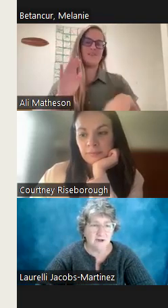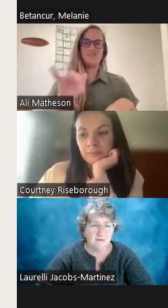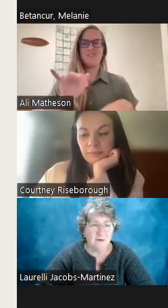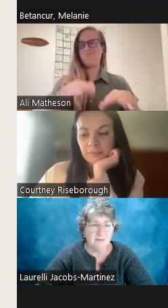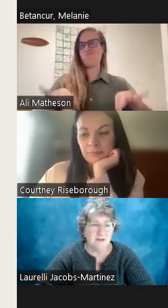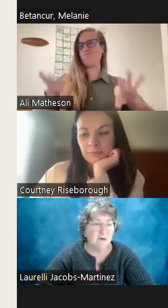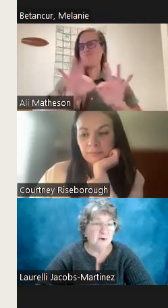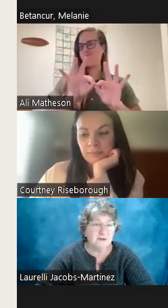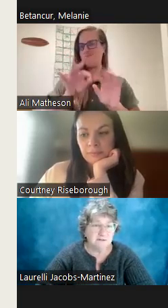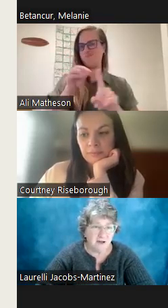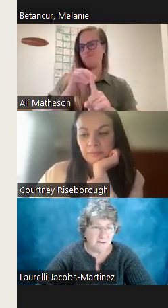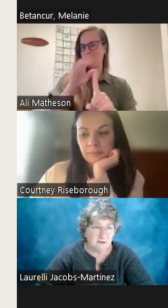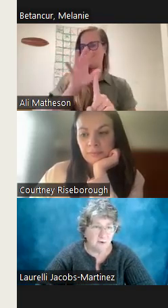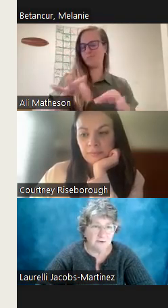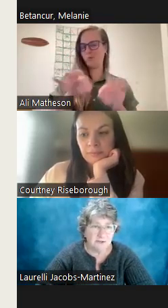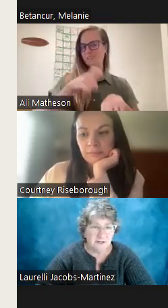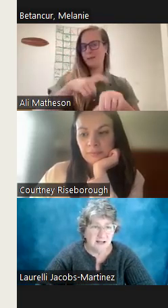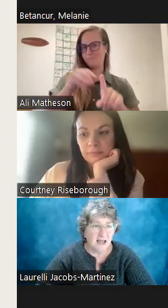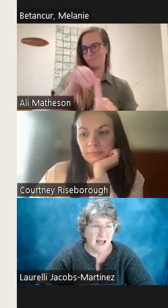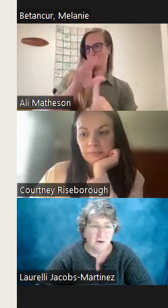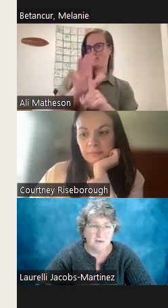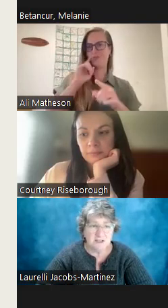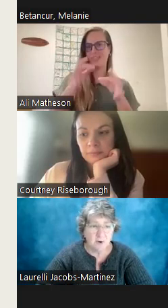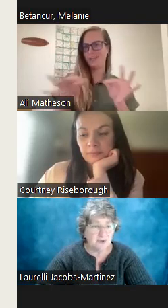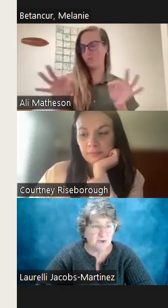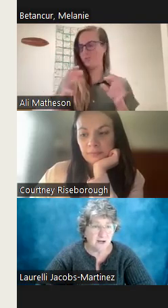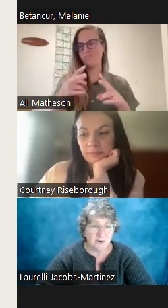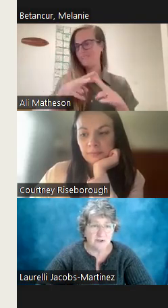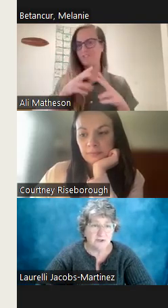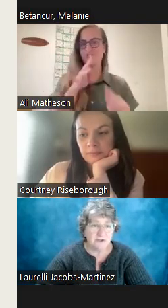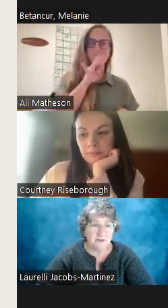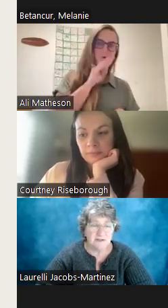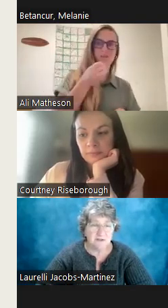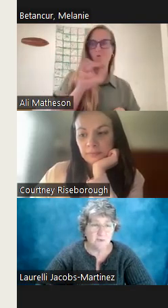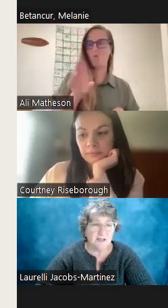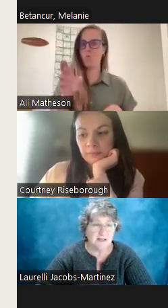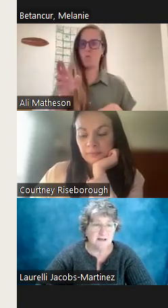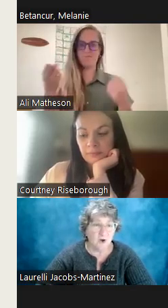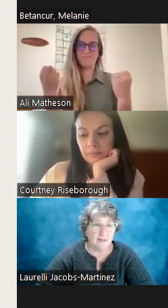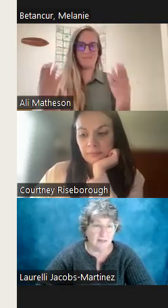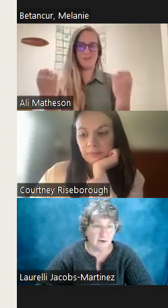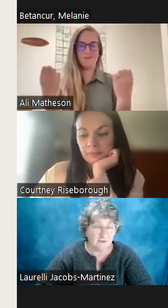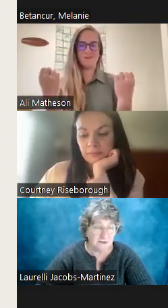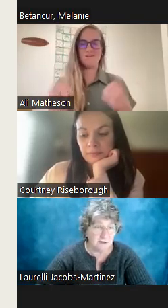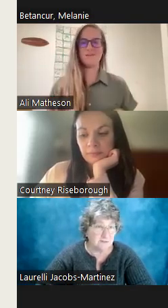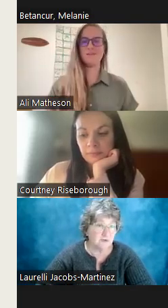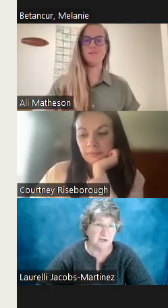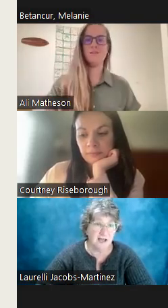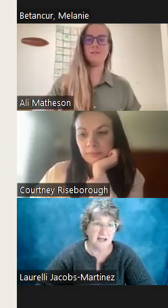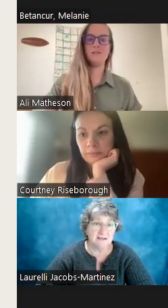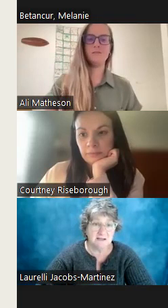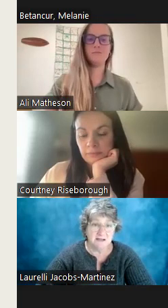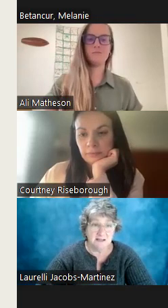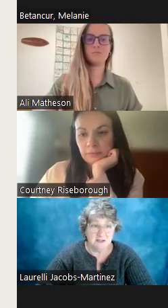life from birth to 5 years old, and how the exposure to language is really not there for some